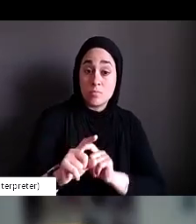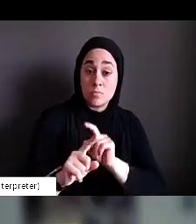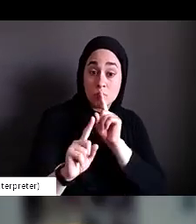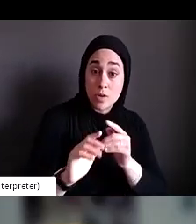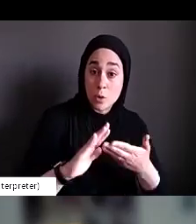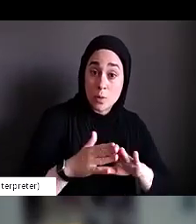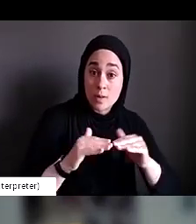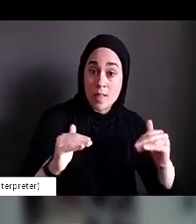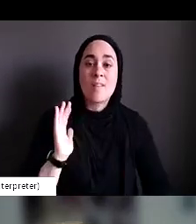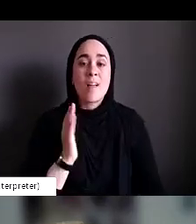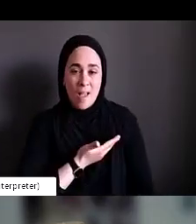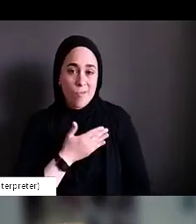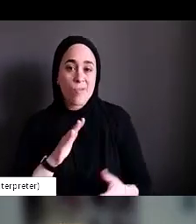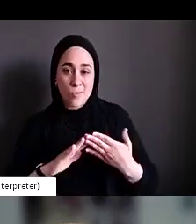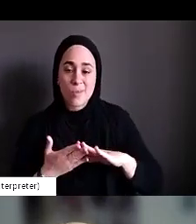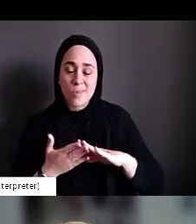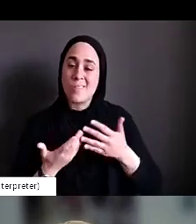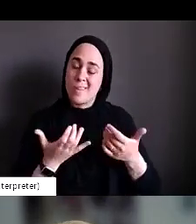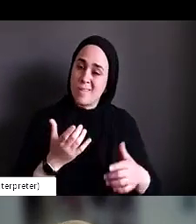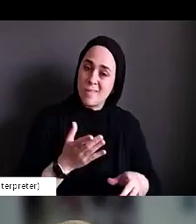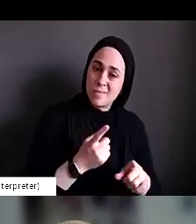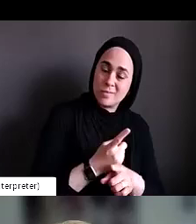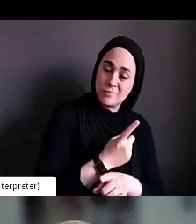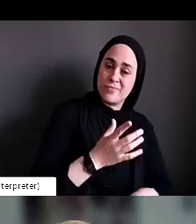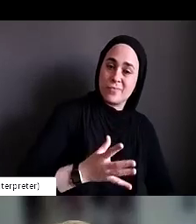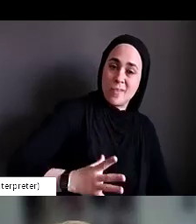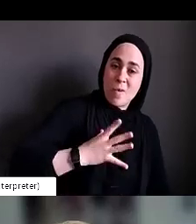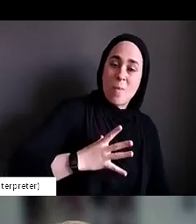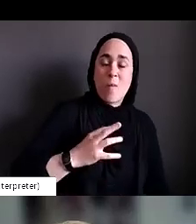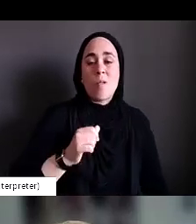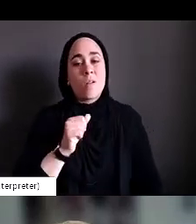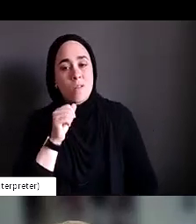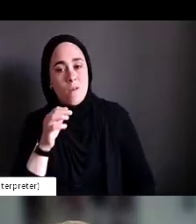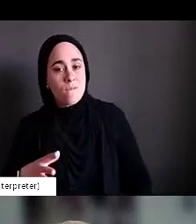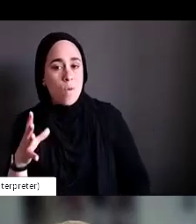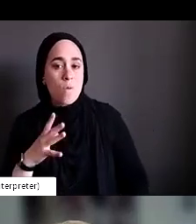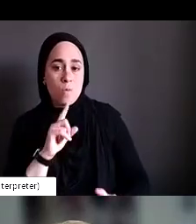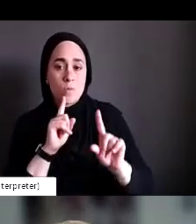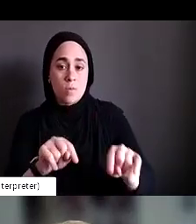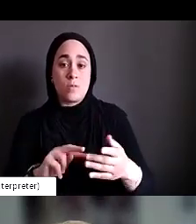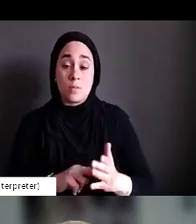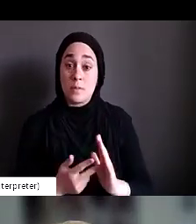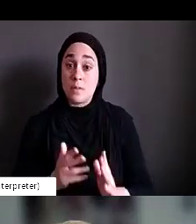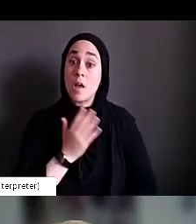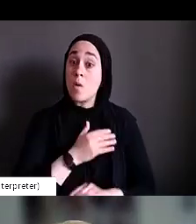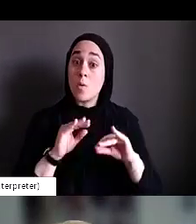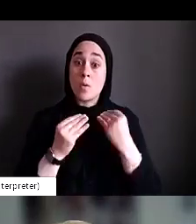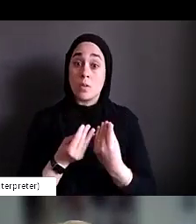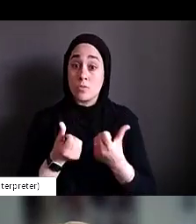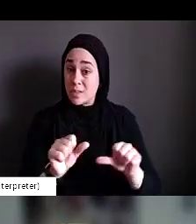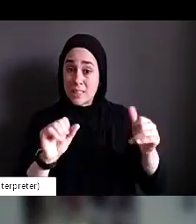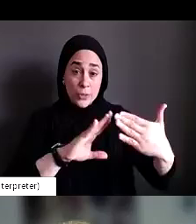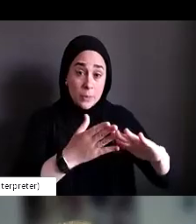level of both formal and informal responders. So we basically look at any community or